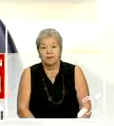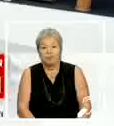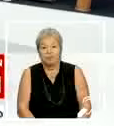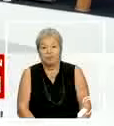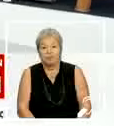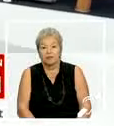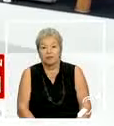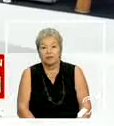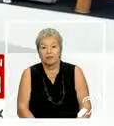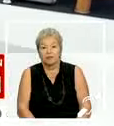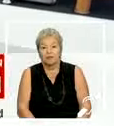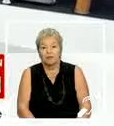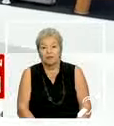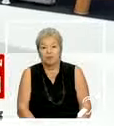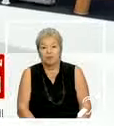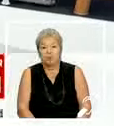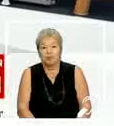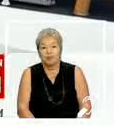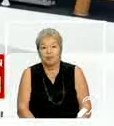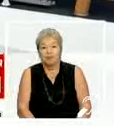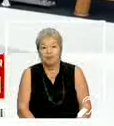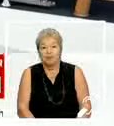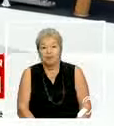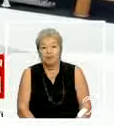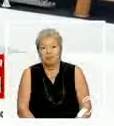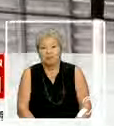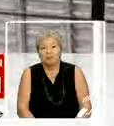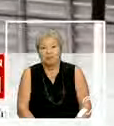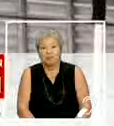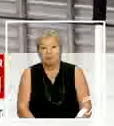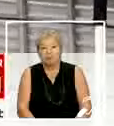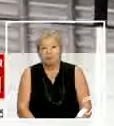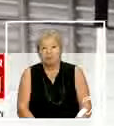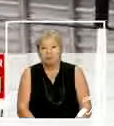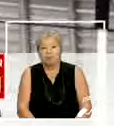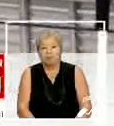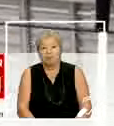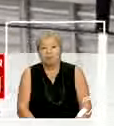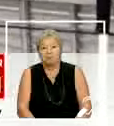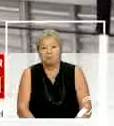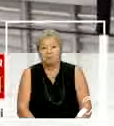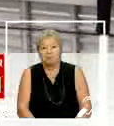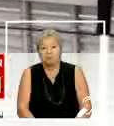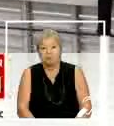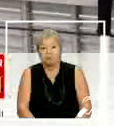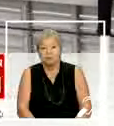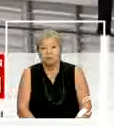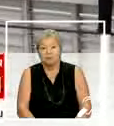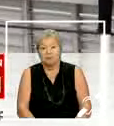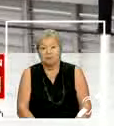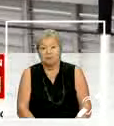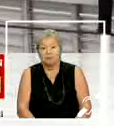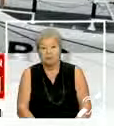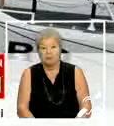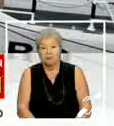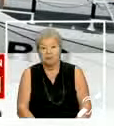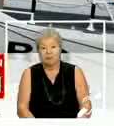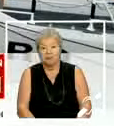a salvage operation to recover artifacts, to recover different pieces from the Titanic.